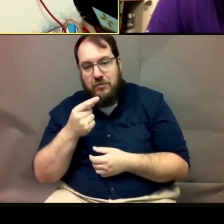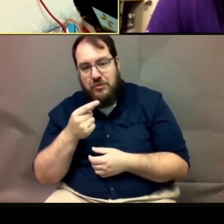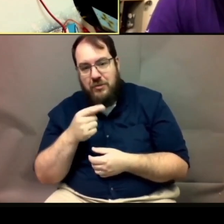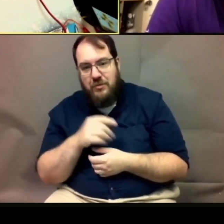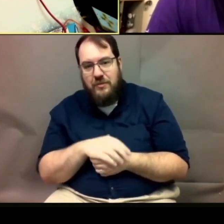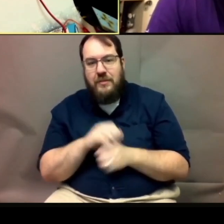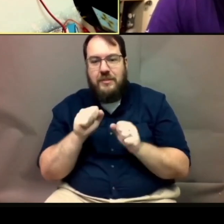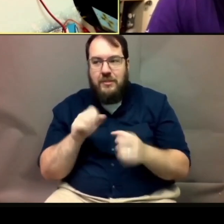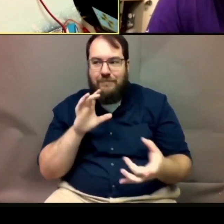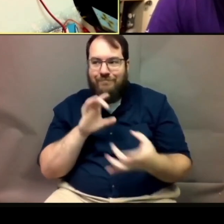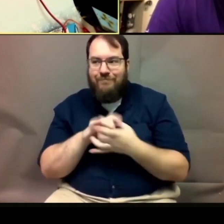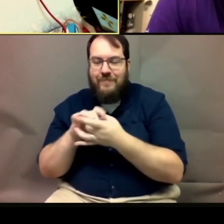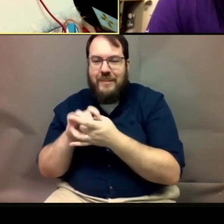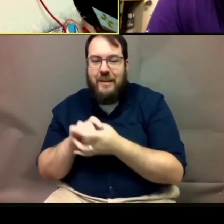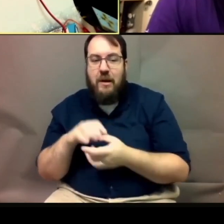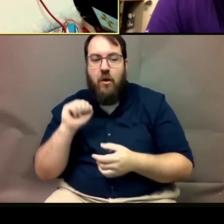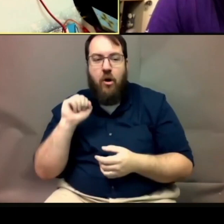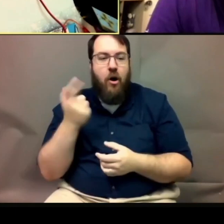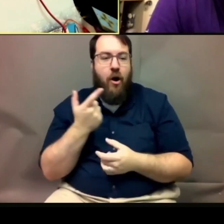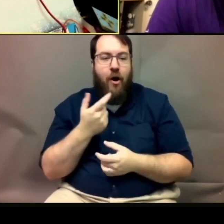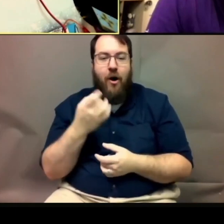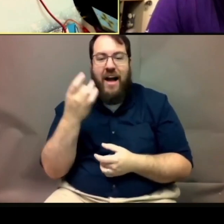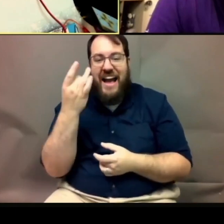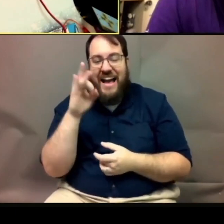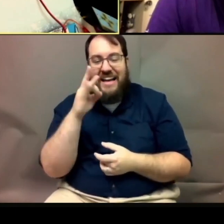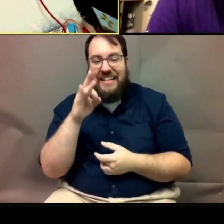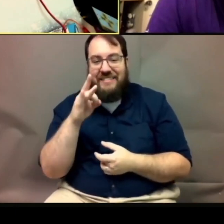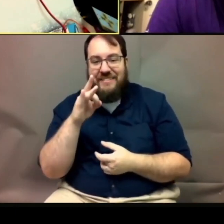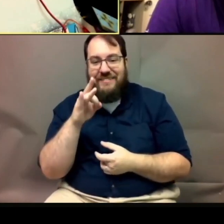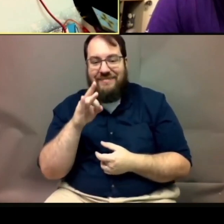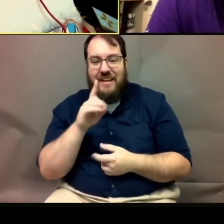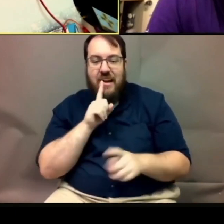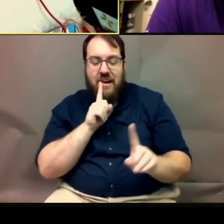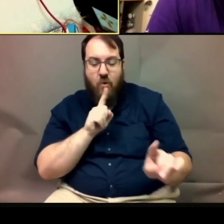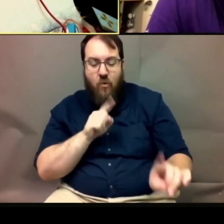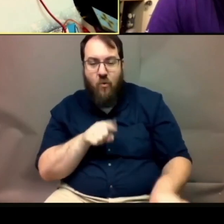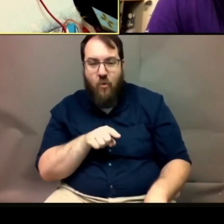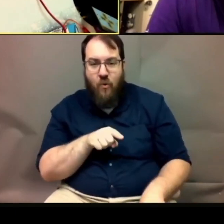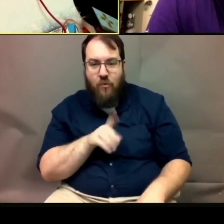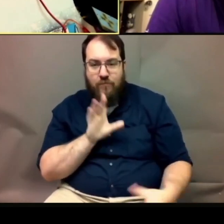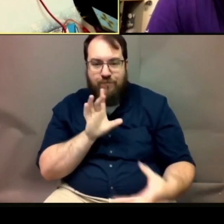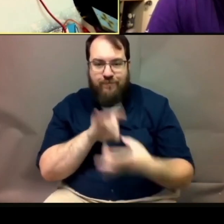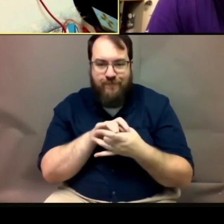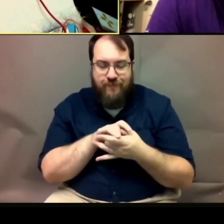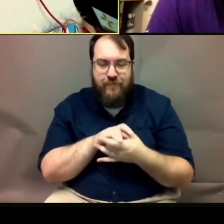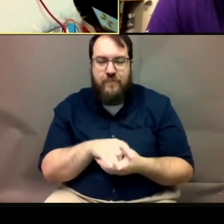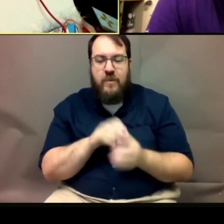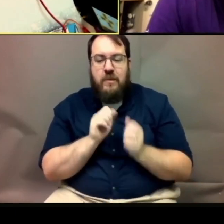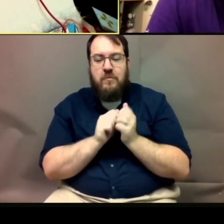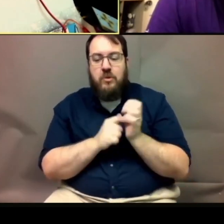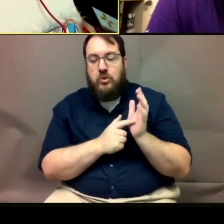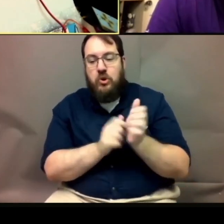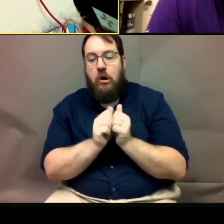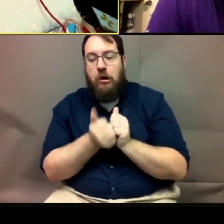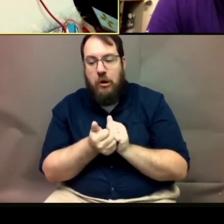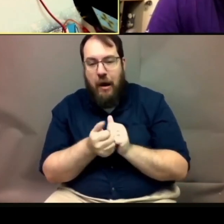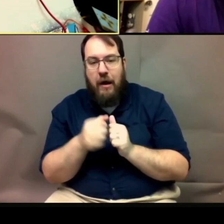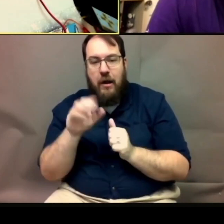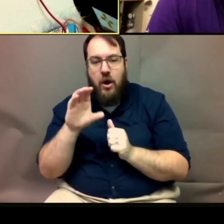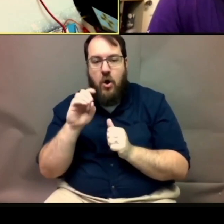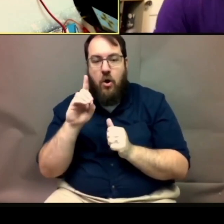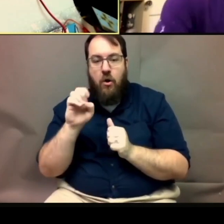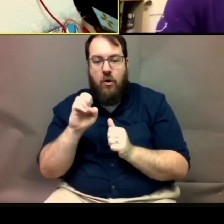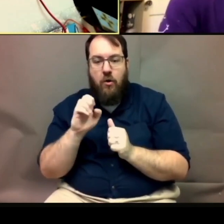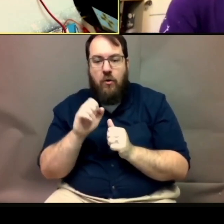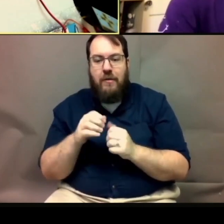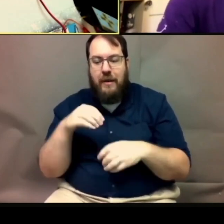you can have all 18 inputs alligator clippable. That's what it's for. So let me show you how to code the mouse in Scratch